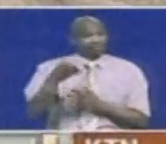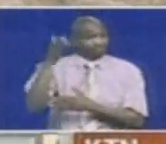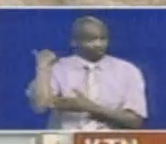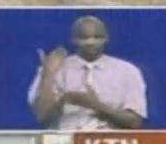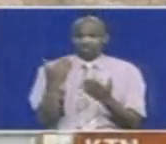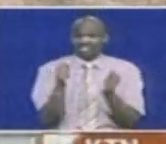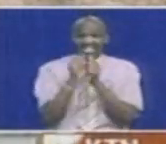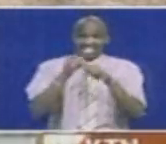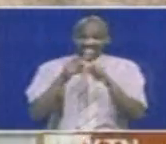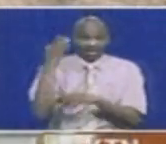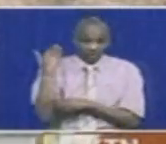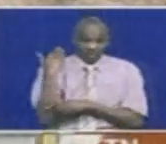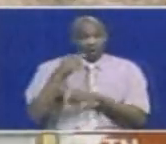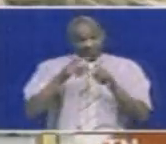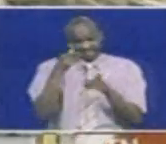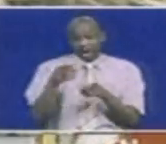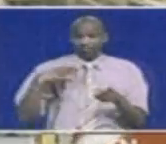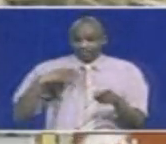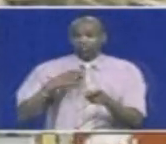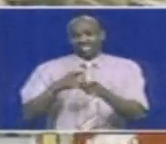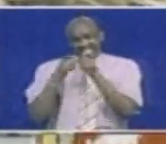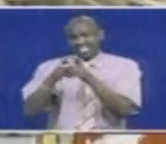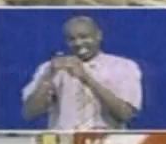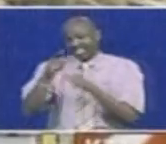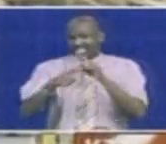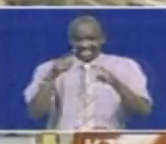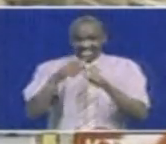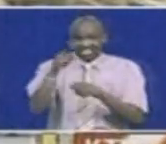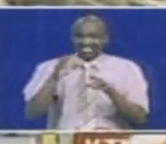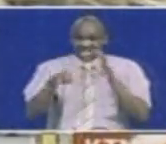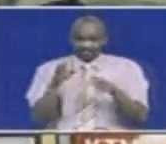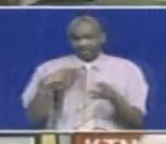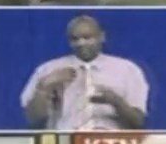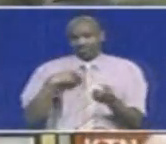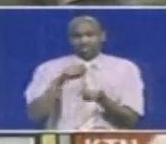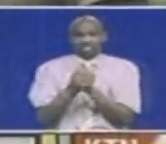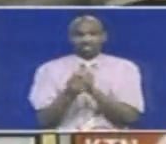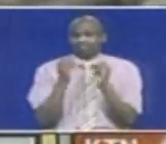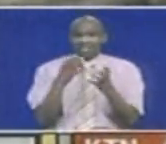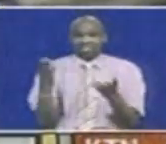But the menace of poaching has brought with it an equally disturbing turn of events.